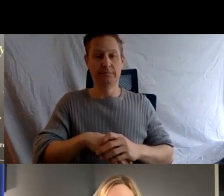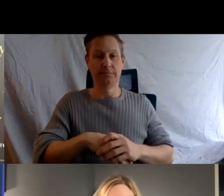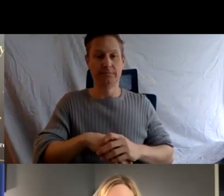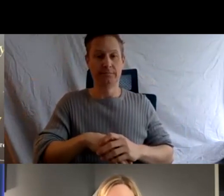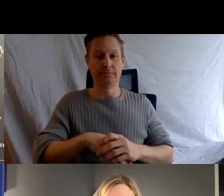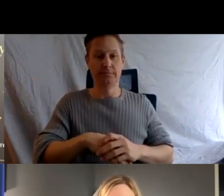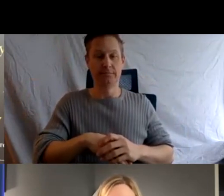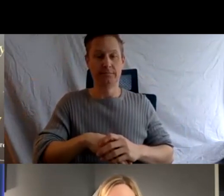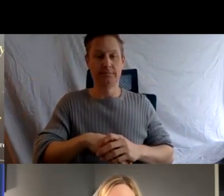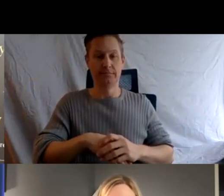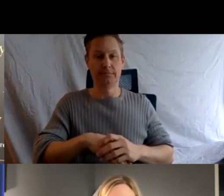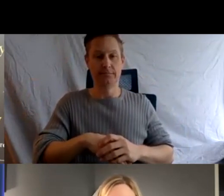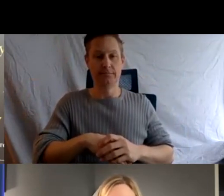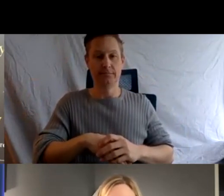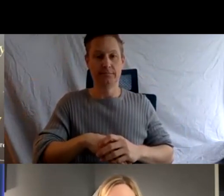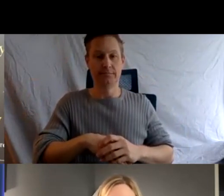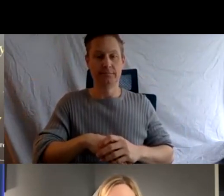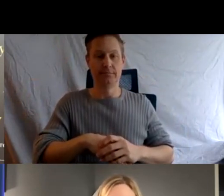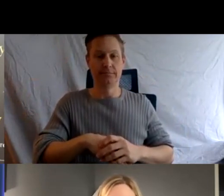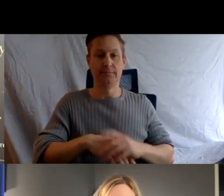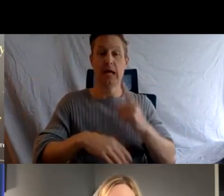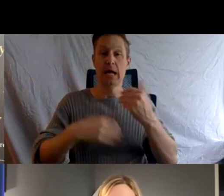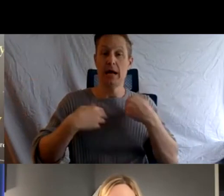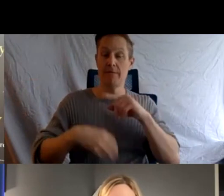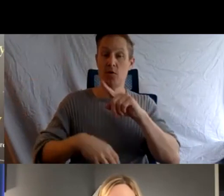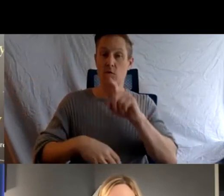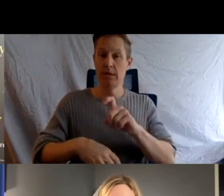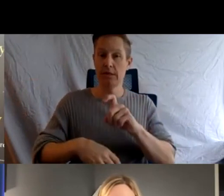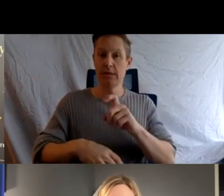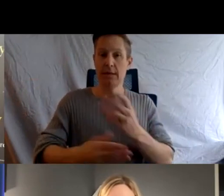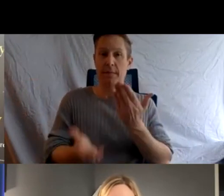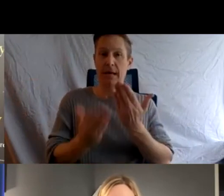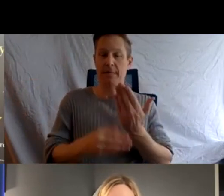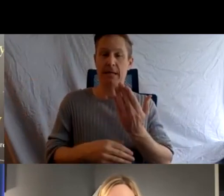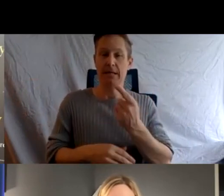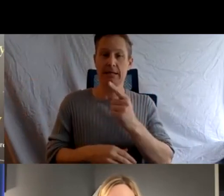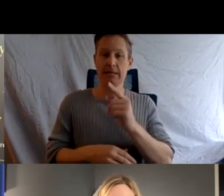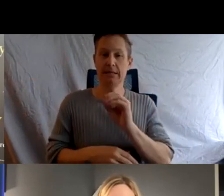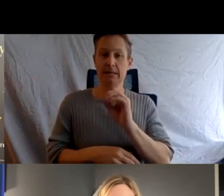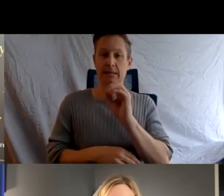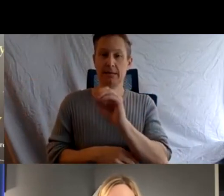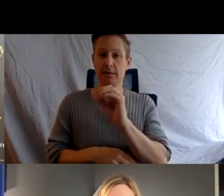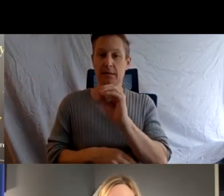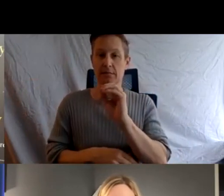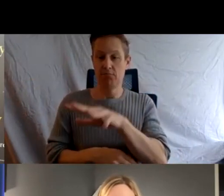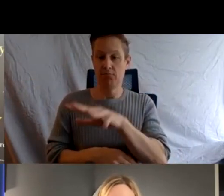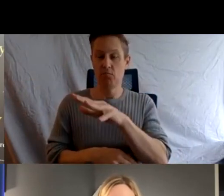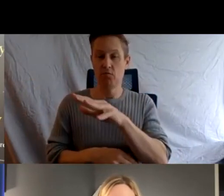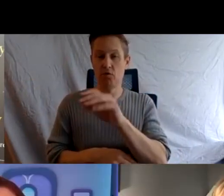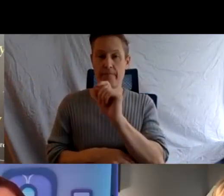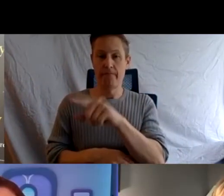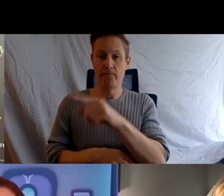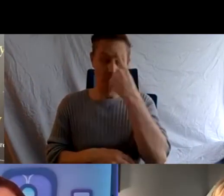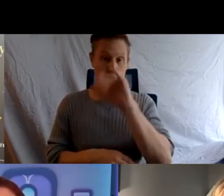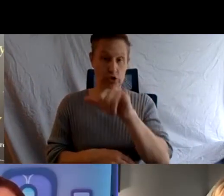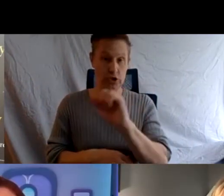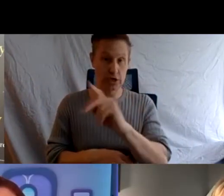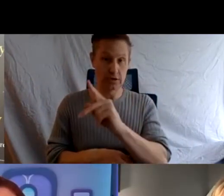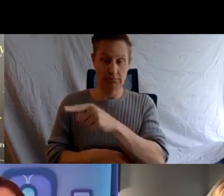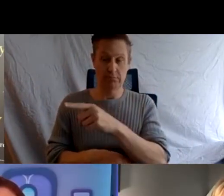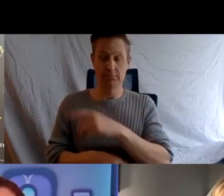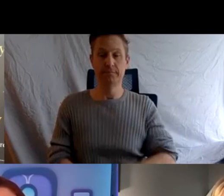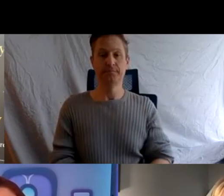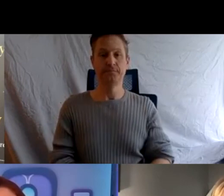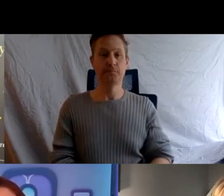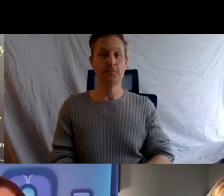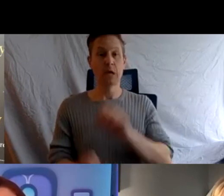Nice. Awesome. So I have a question, and I think maybe this question will be thrown at Jack. And you can say